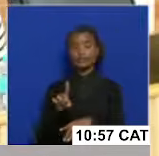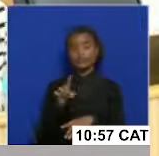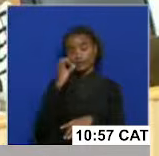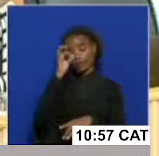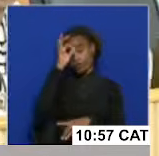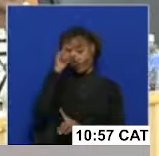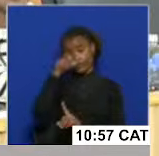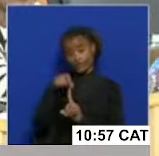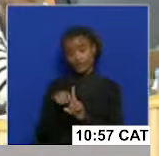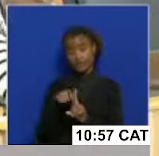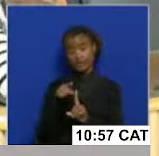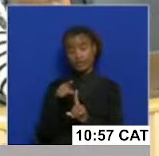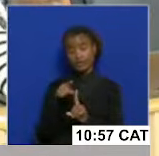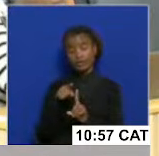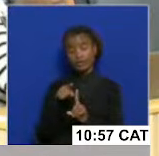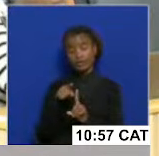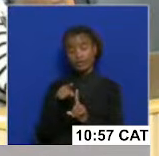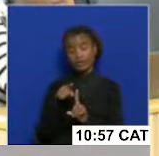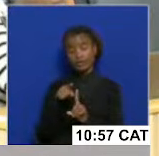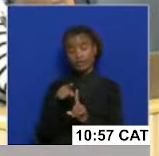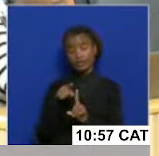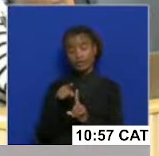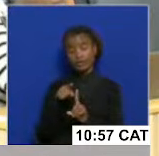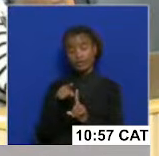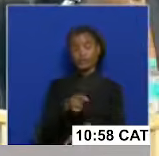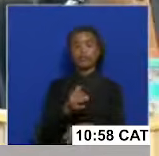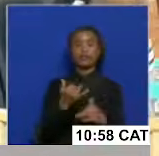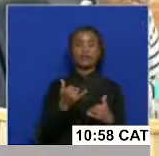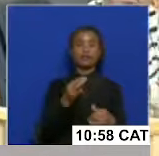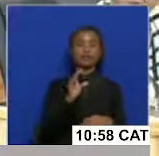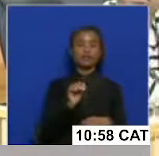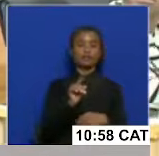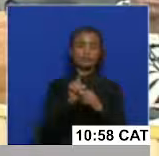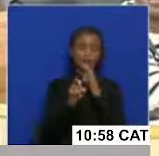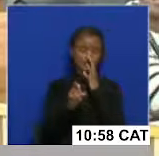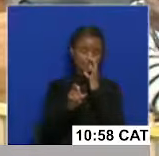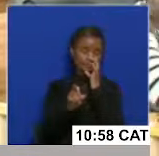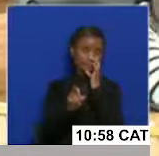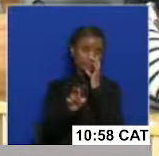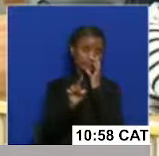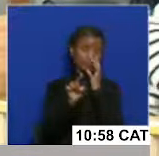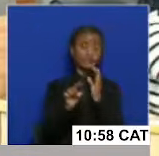yourself. Could I ask you to go down further in that page?